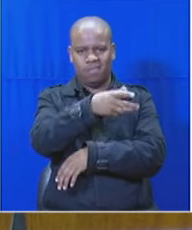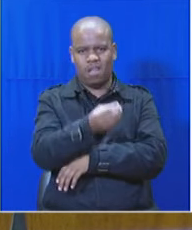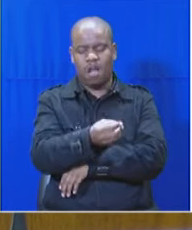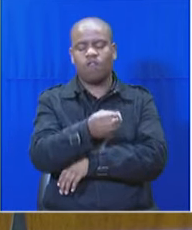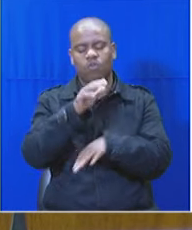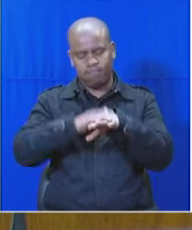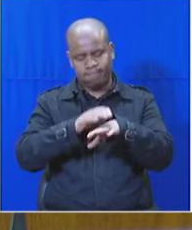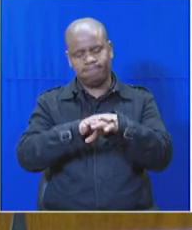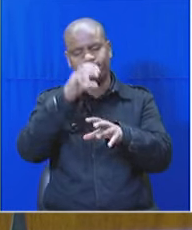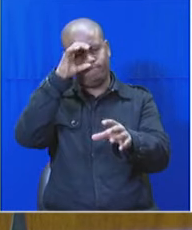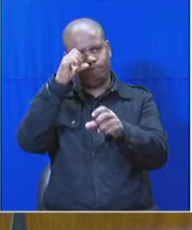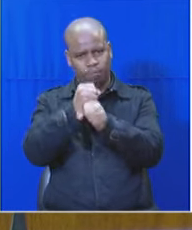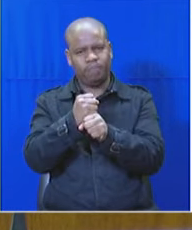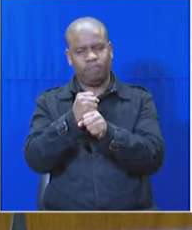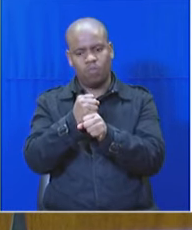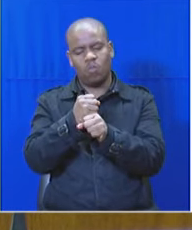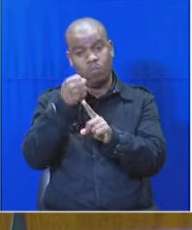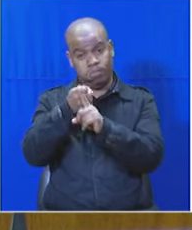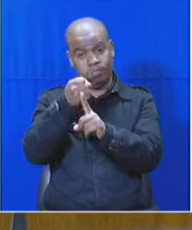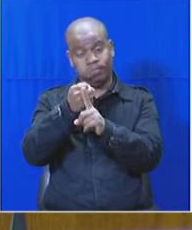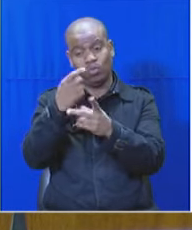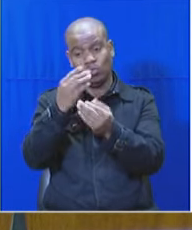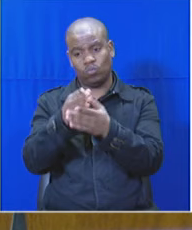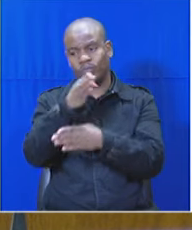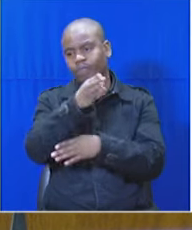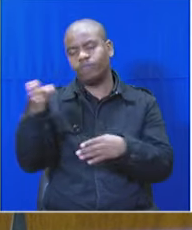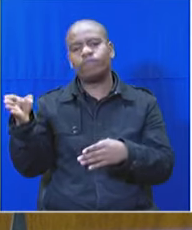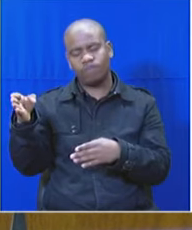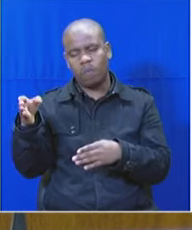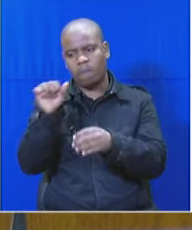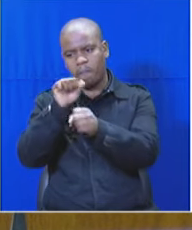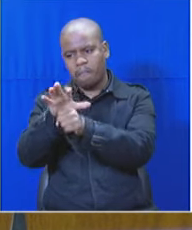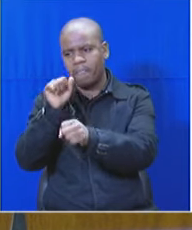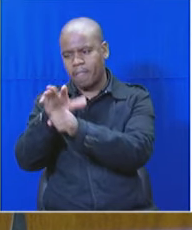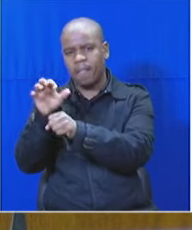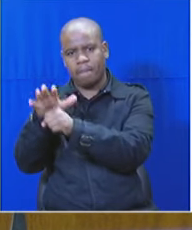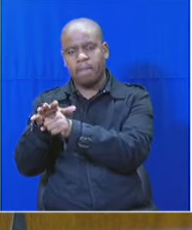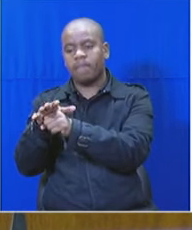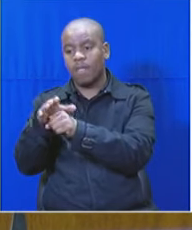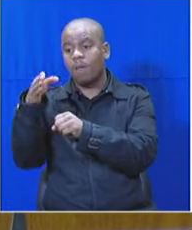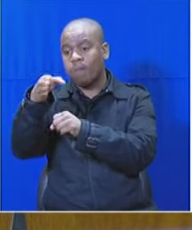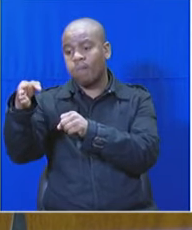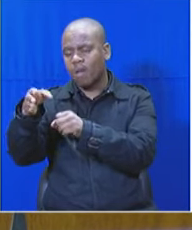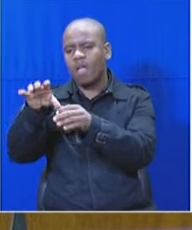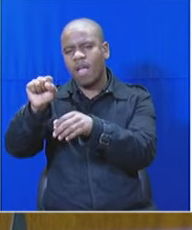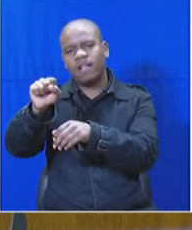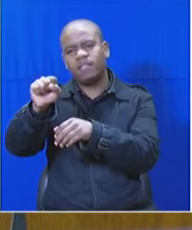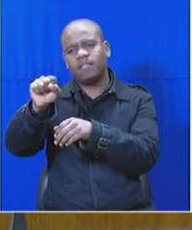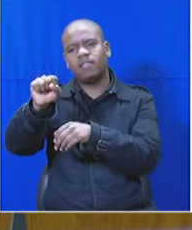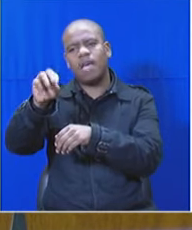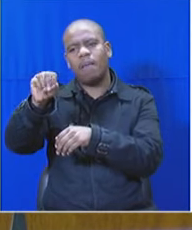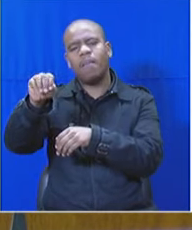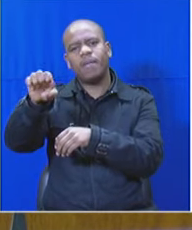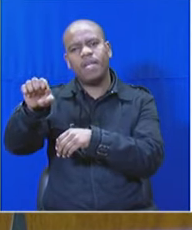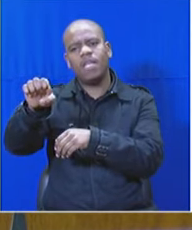we'll also be driving the initiatives to give effect to the unlocking SMMEs, co-ops,